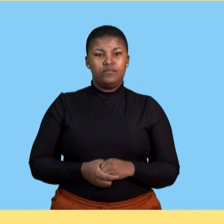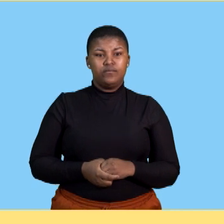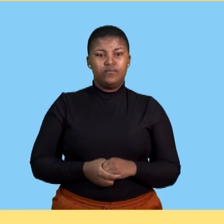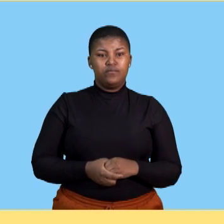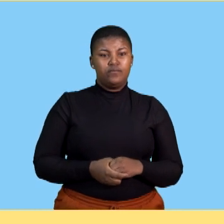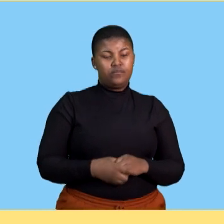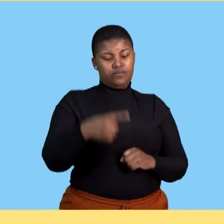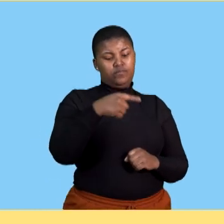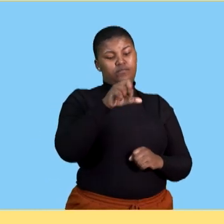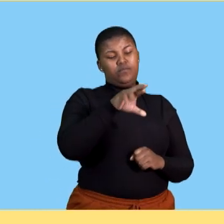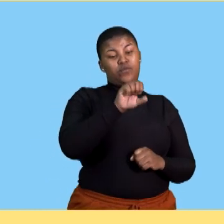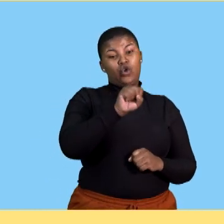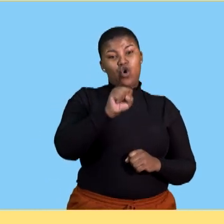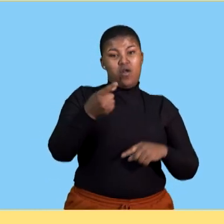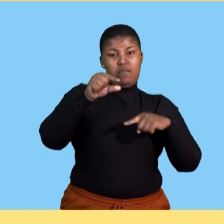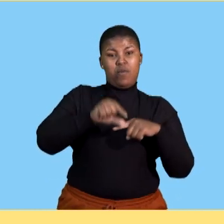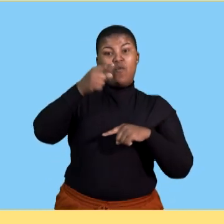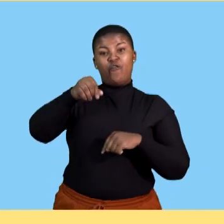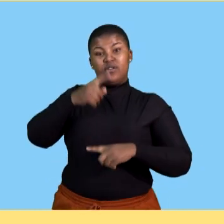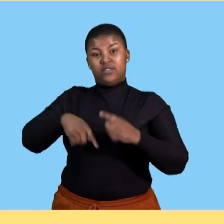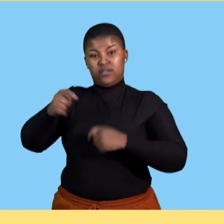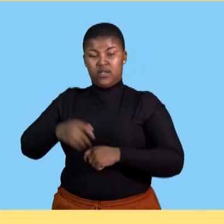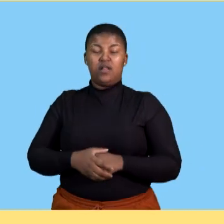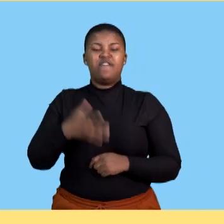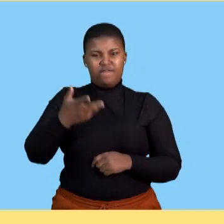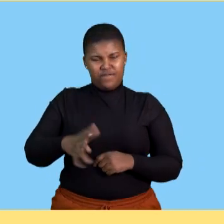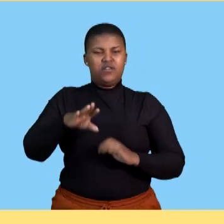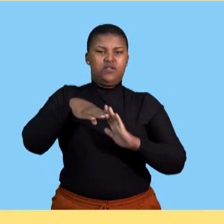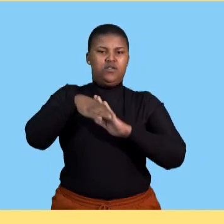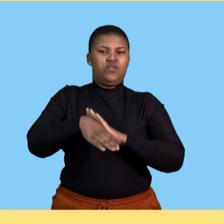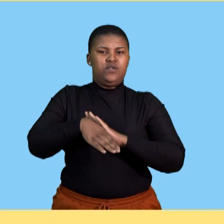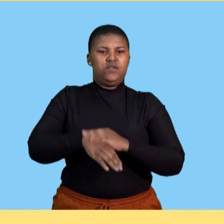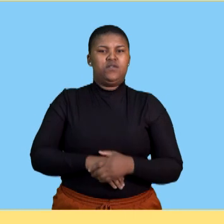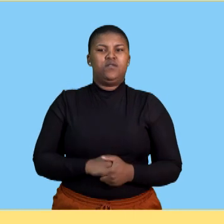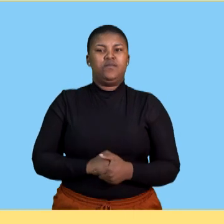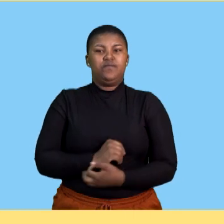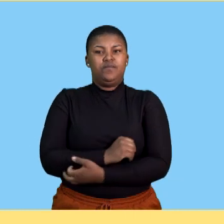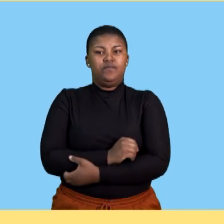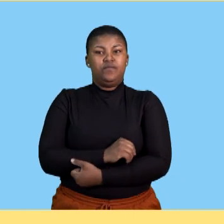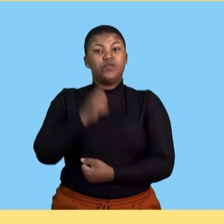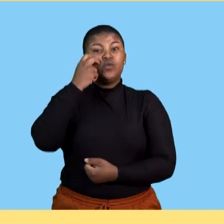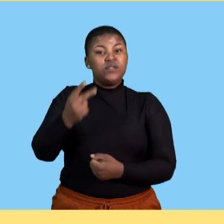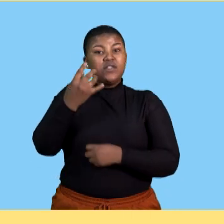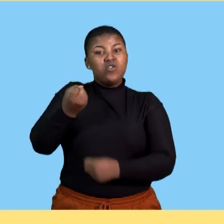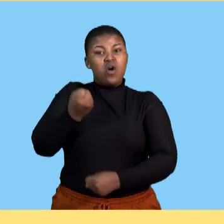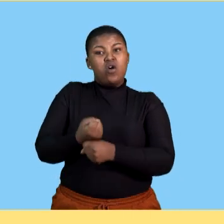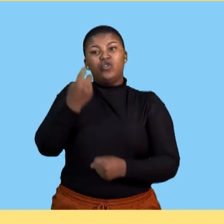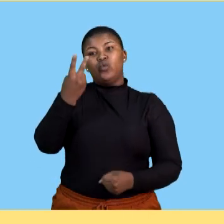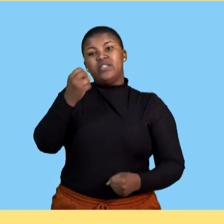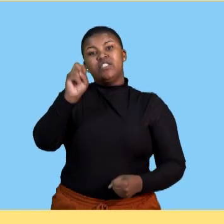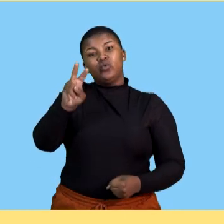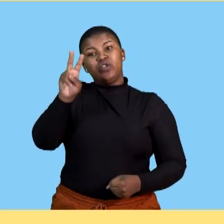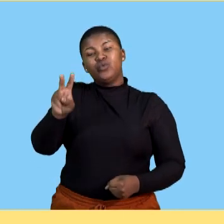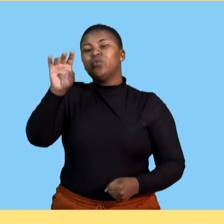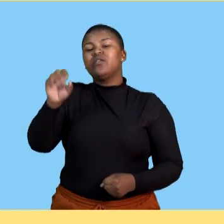the gross profit on sales has decreased. You can see in 2022, it